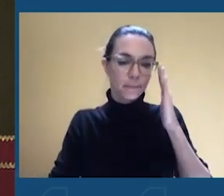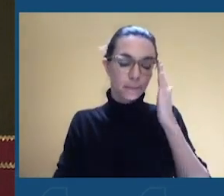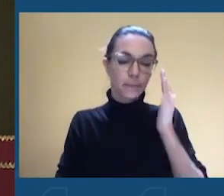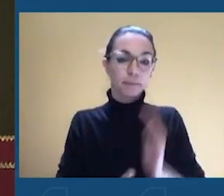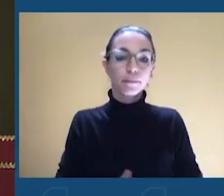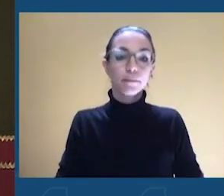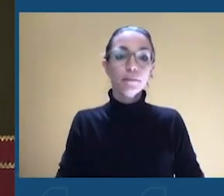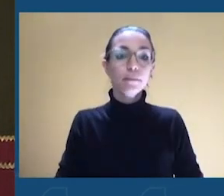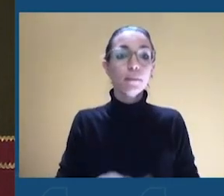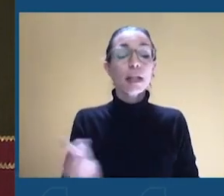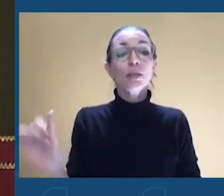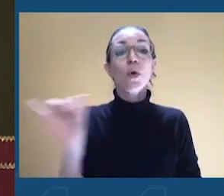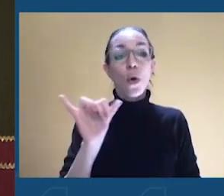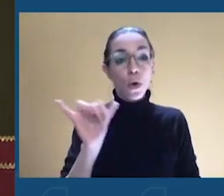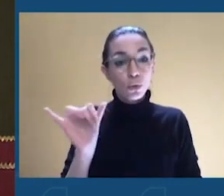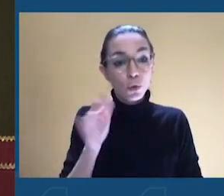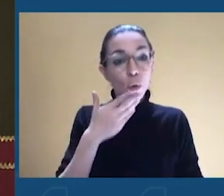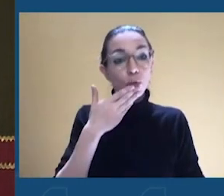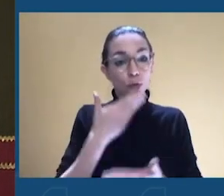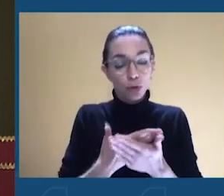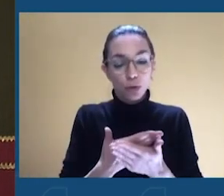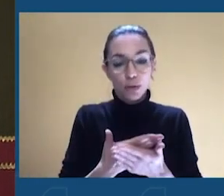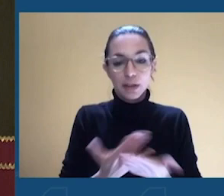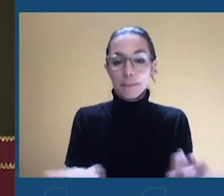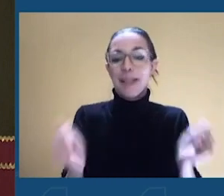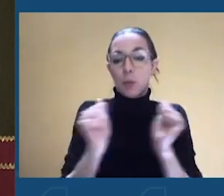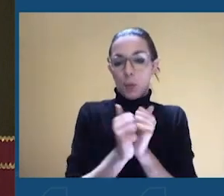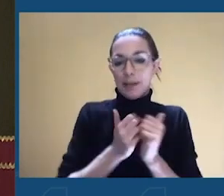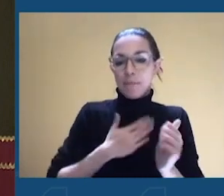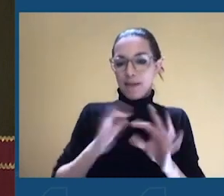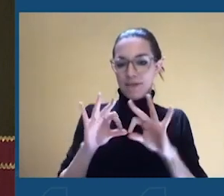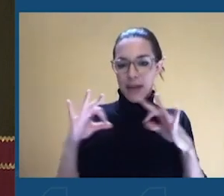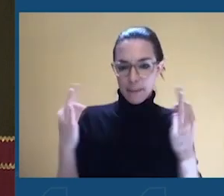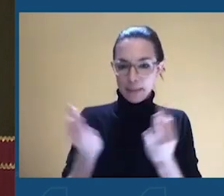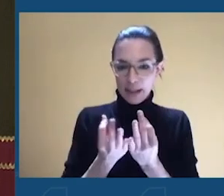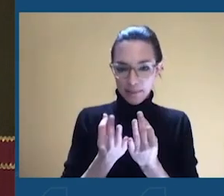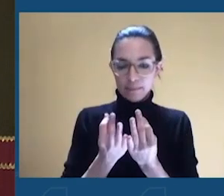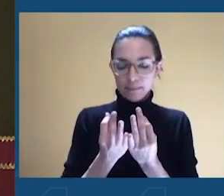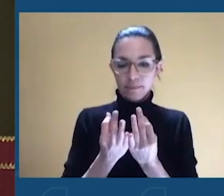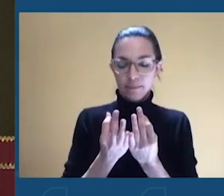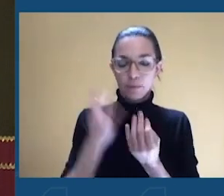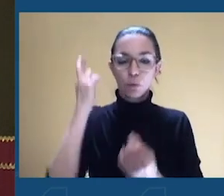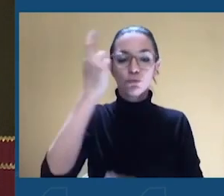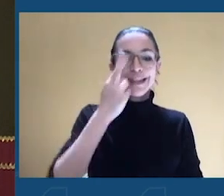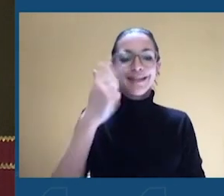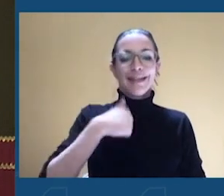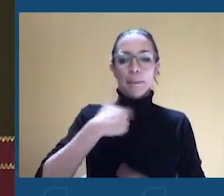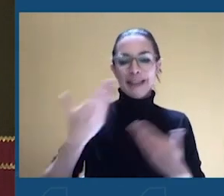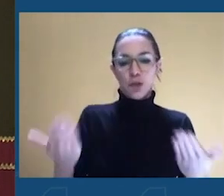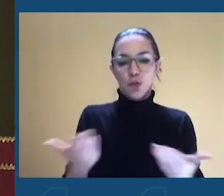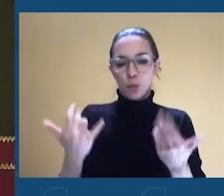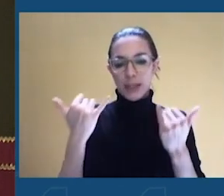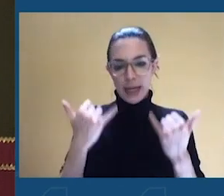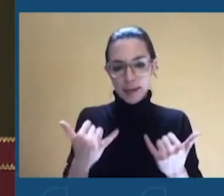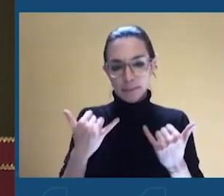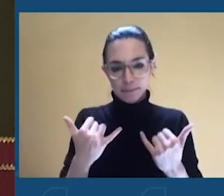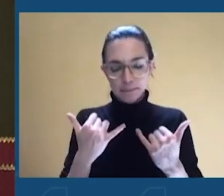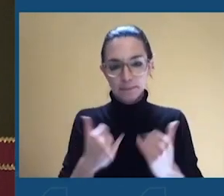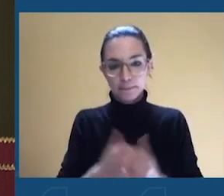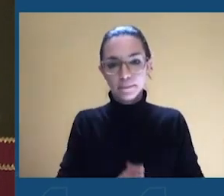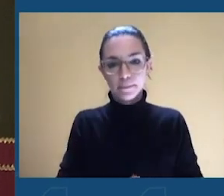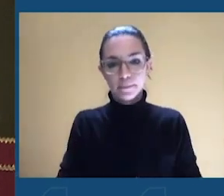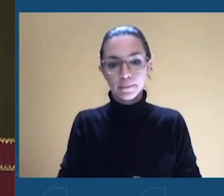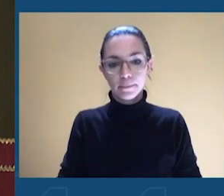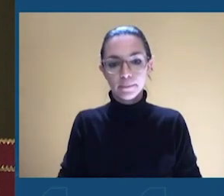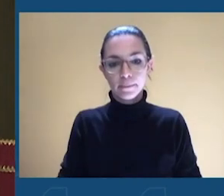It is also good to be with my family. The reason I'm here today, I